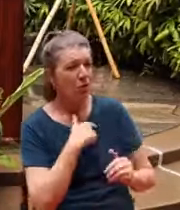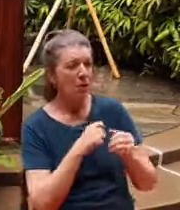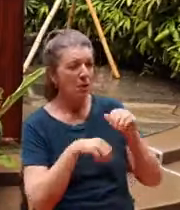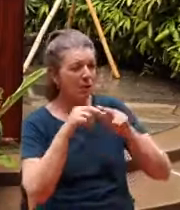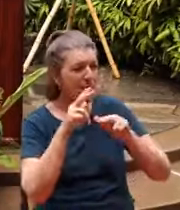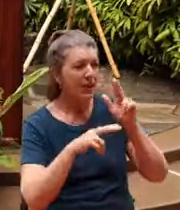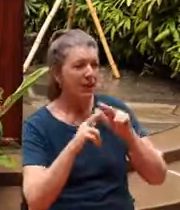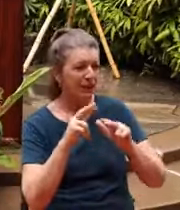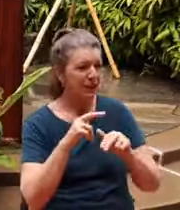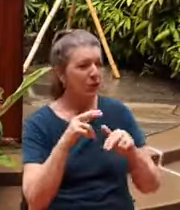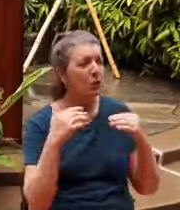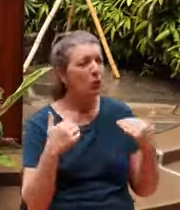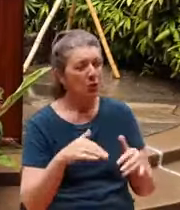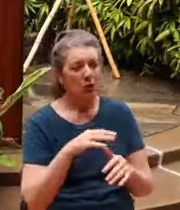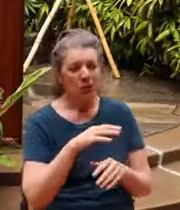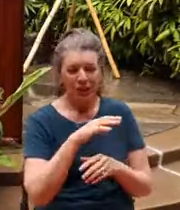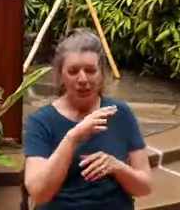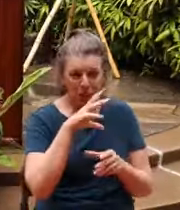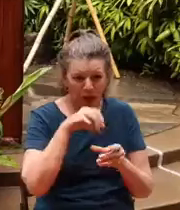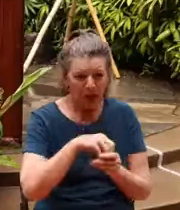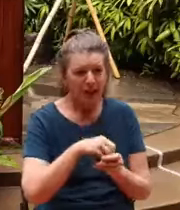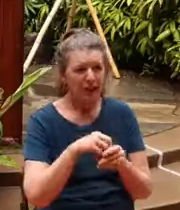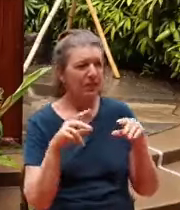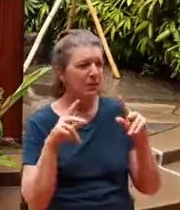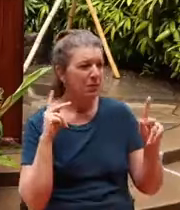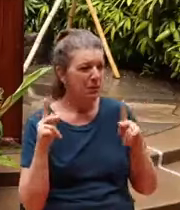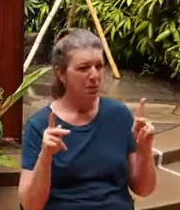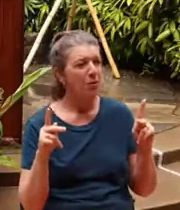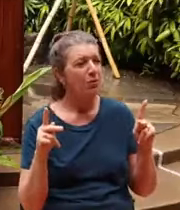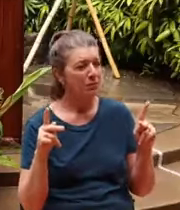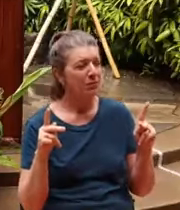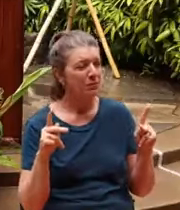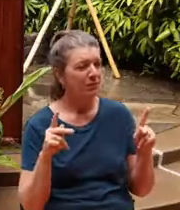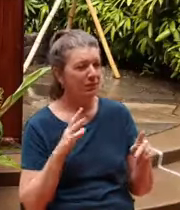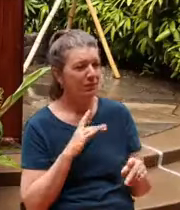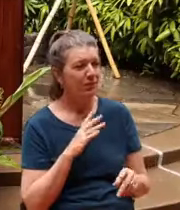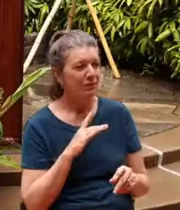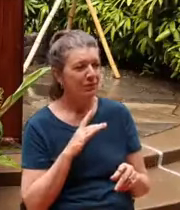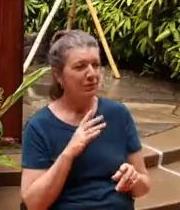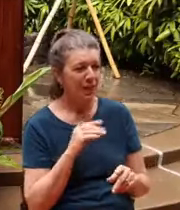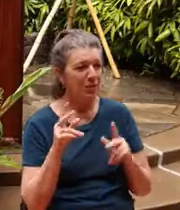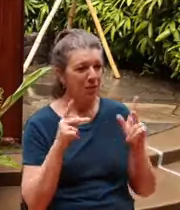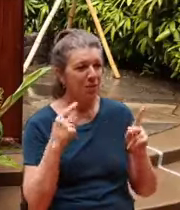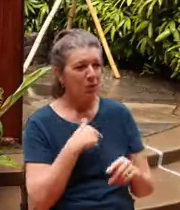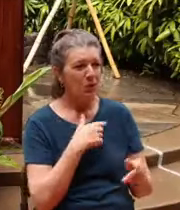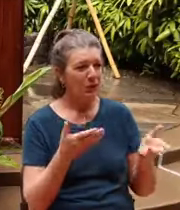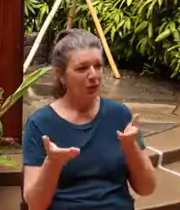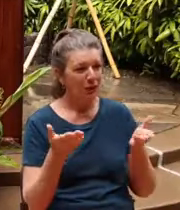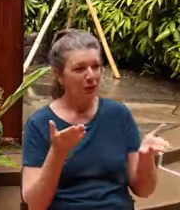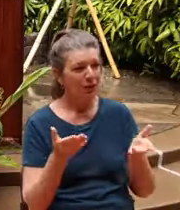build, it's in the people, in the people we serve.